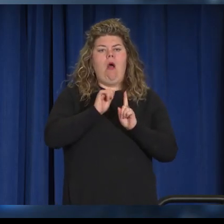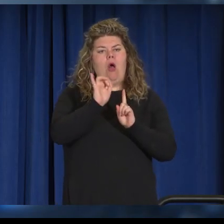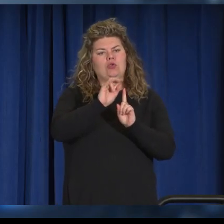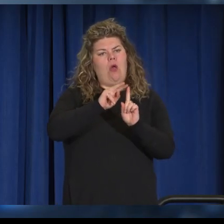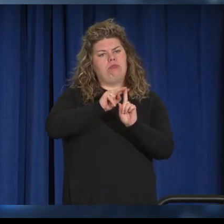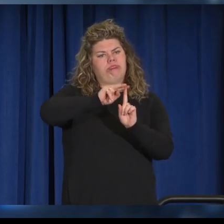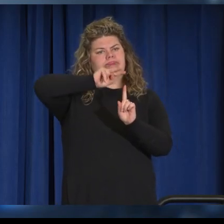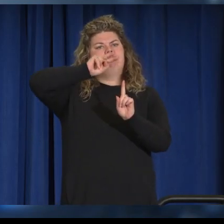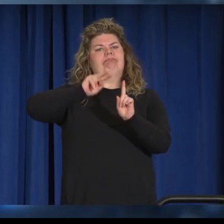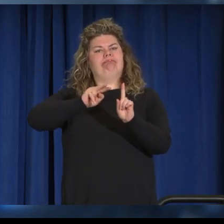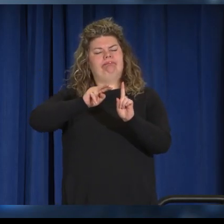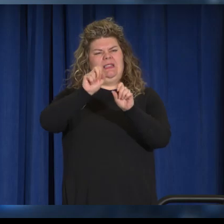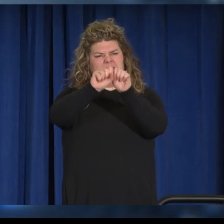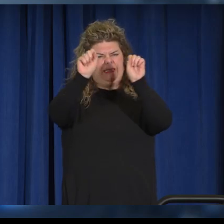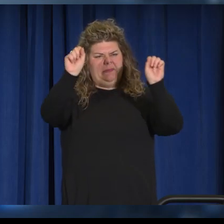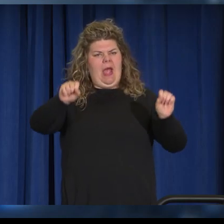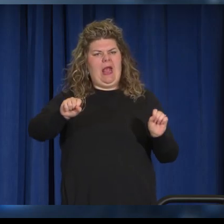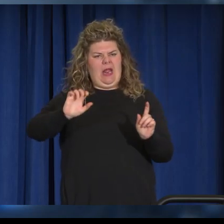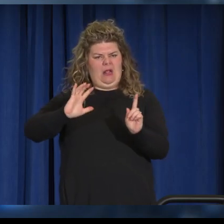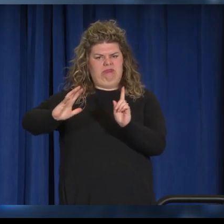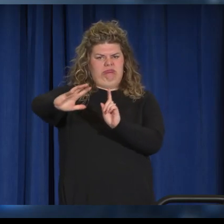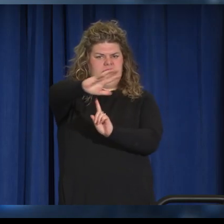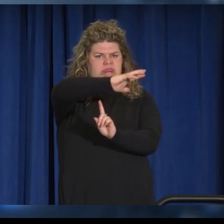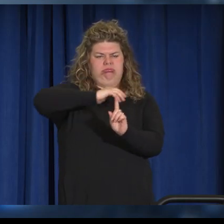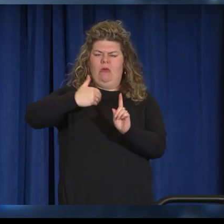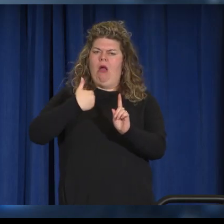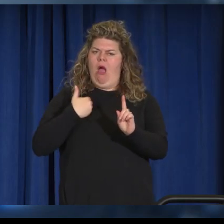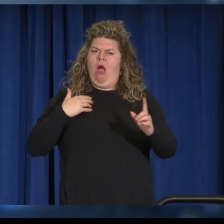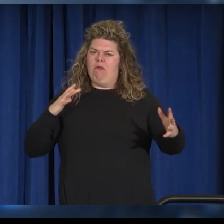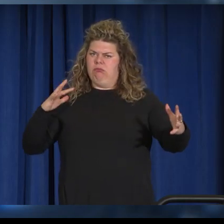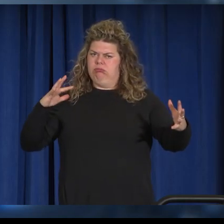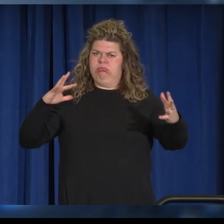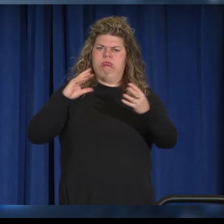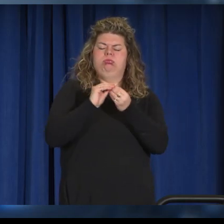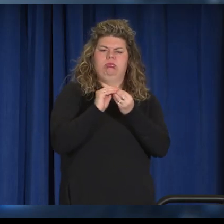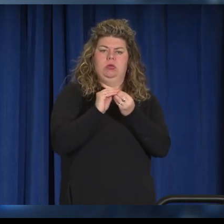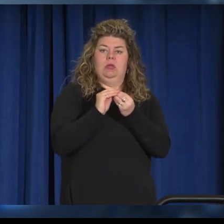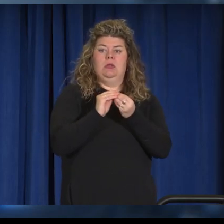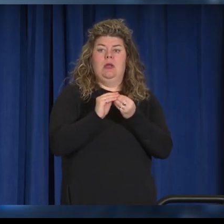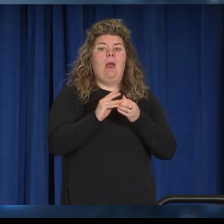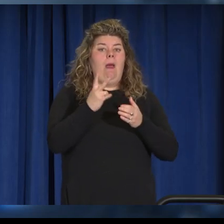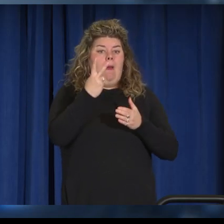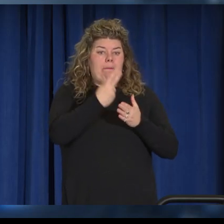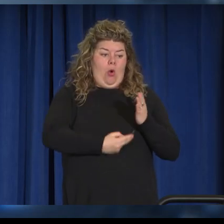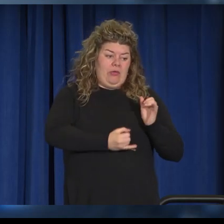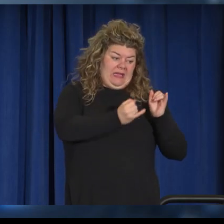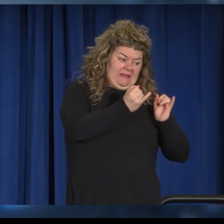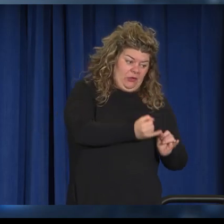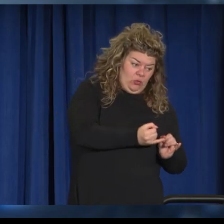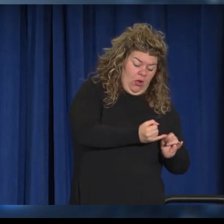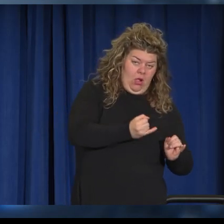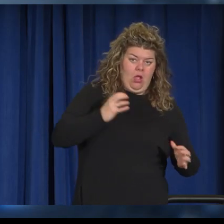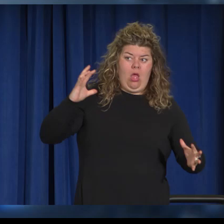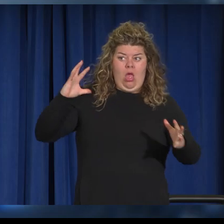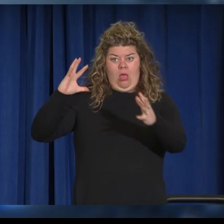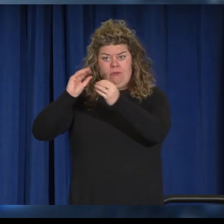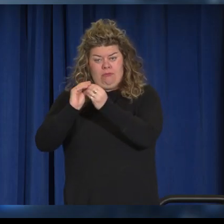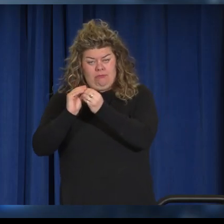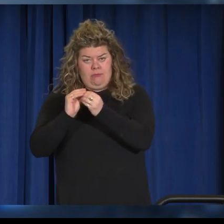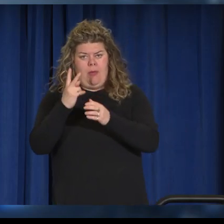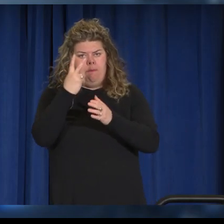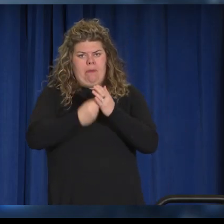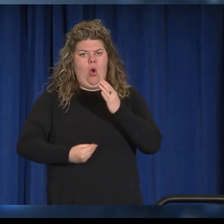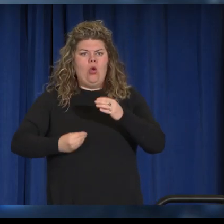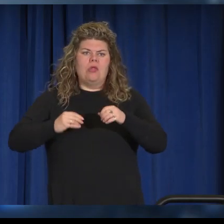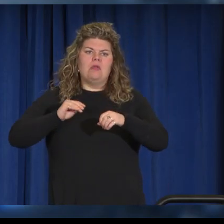a systematic level to this. And both necessitate influence in either direction.